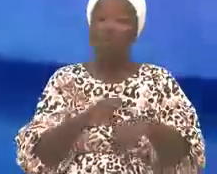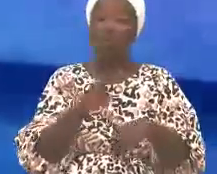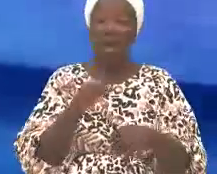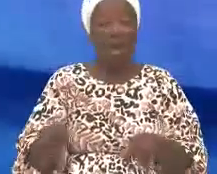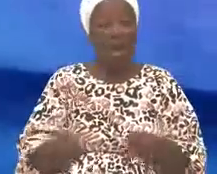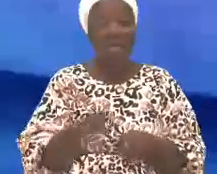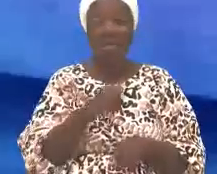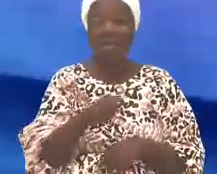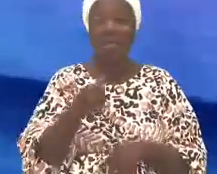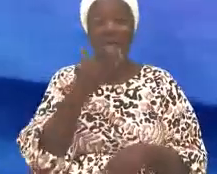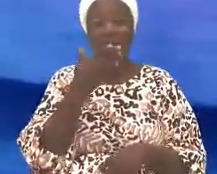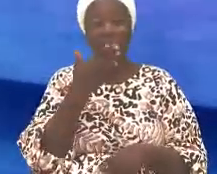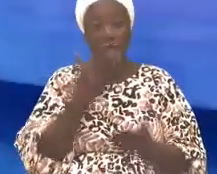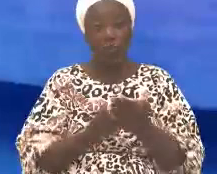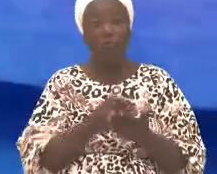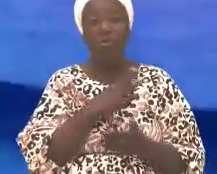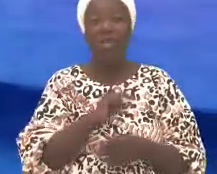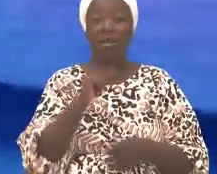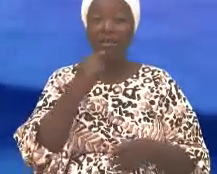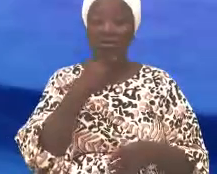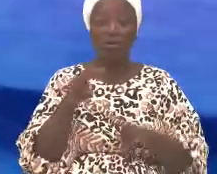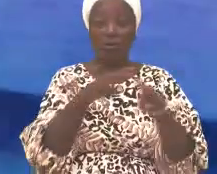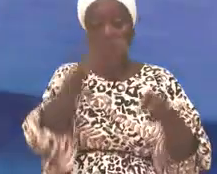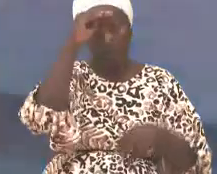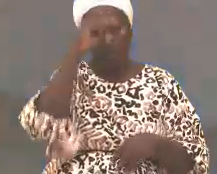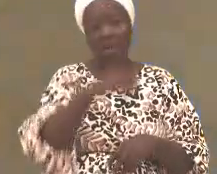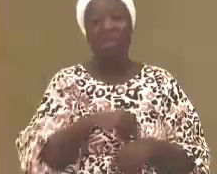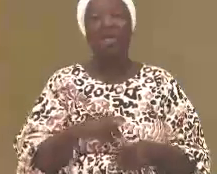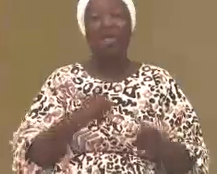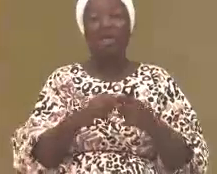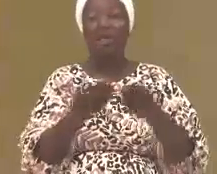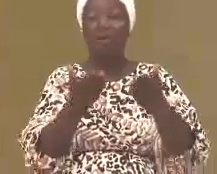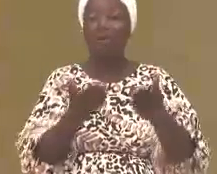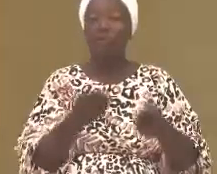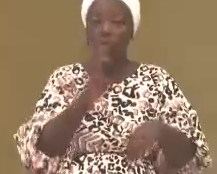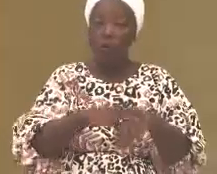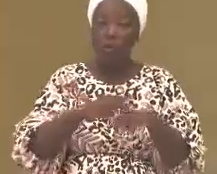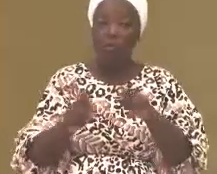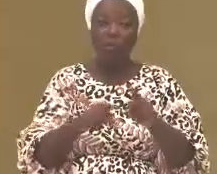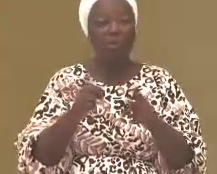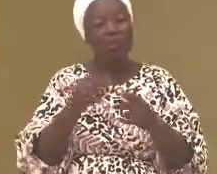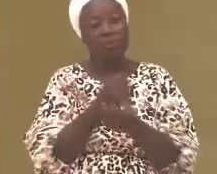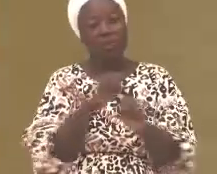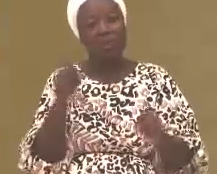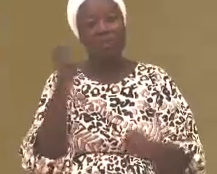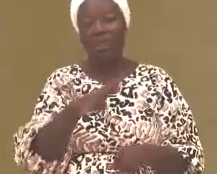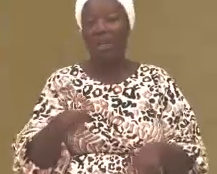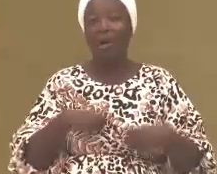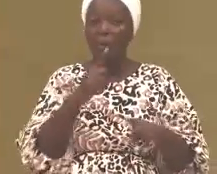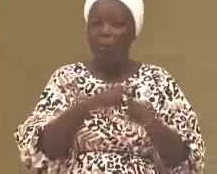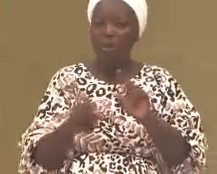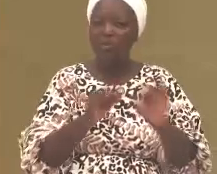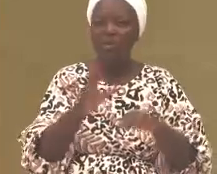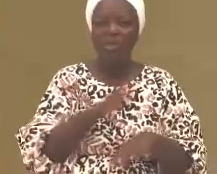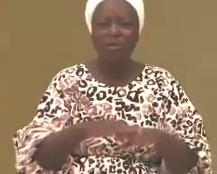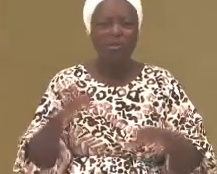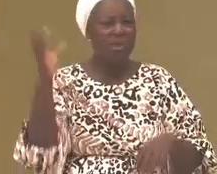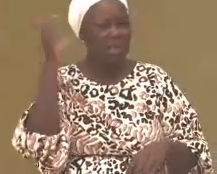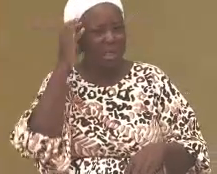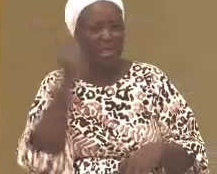he wants the people to save their life. But if they don't hear, the same wicked man